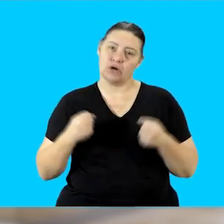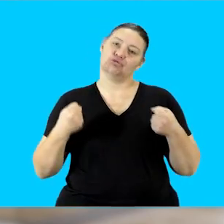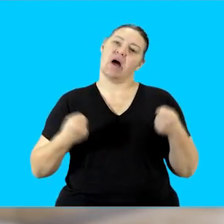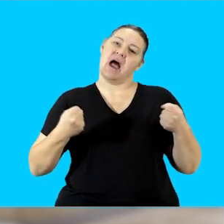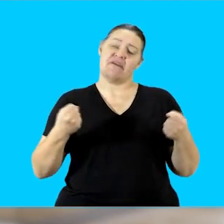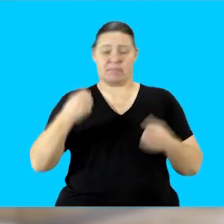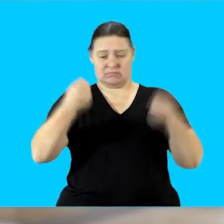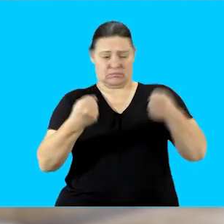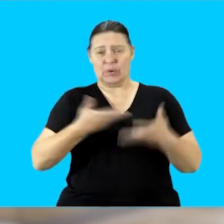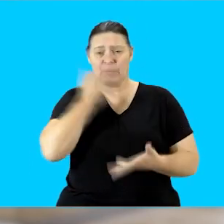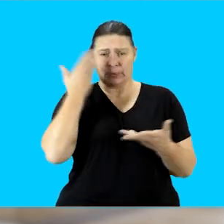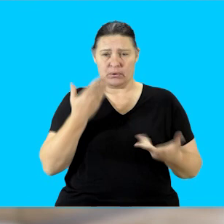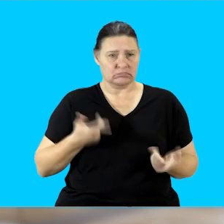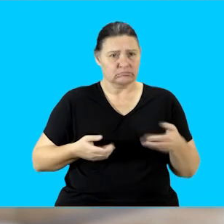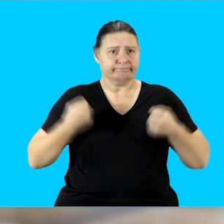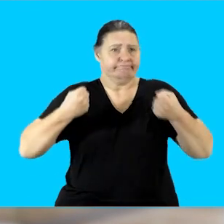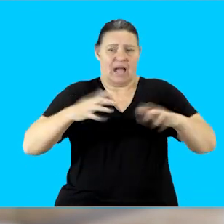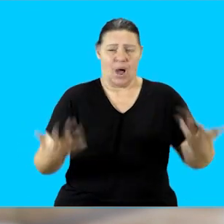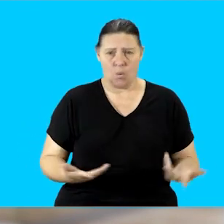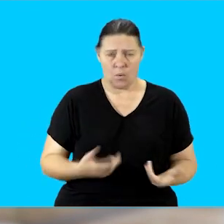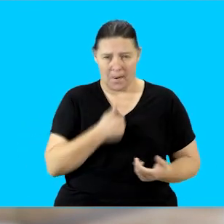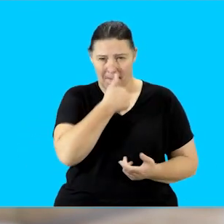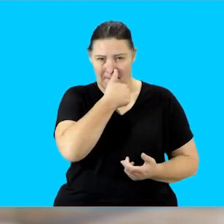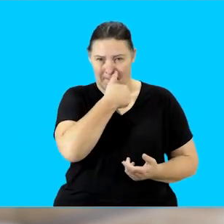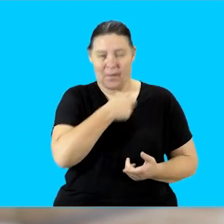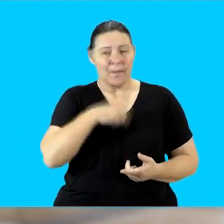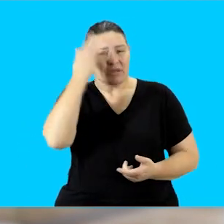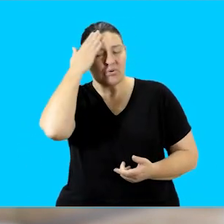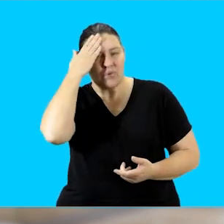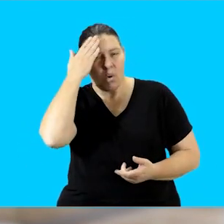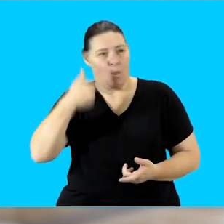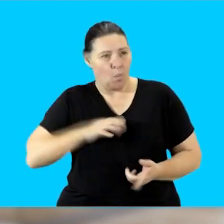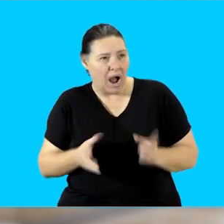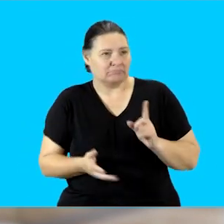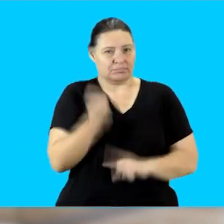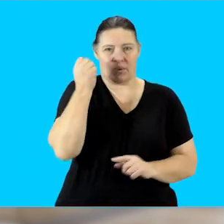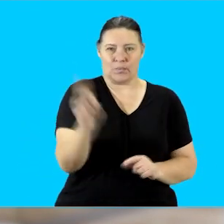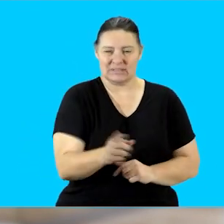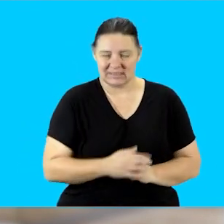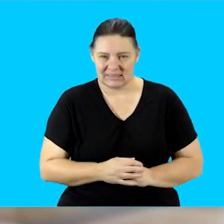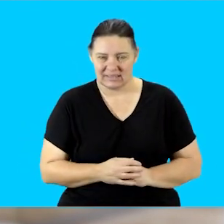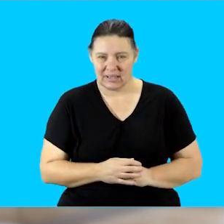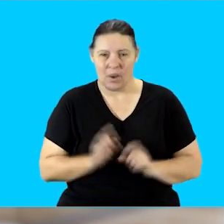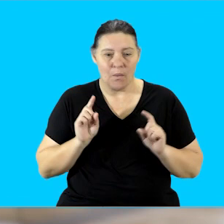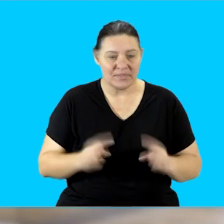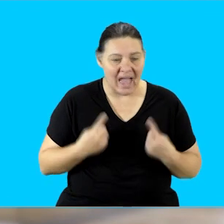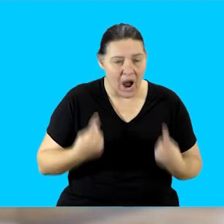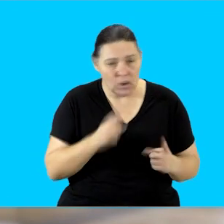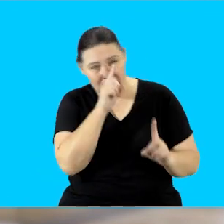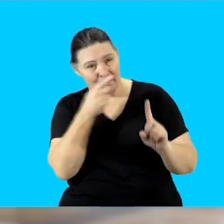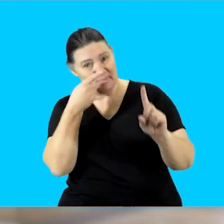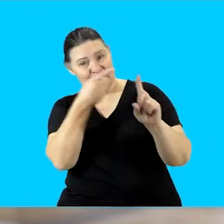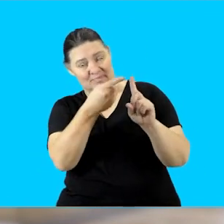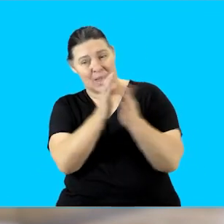steering wheel. So the mission of the business, it's very important because we need to know what is it that we want to accomplish. So without the